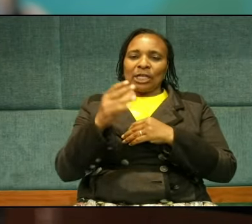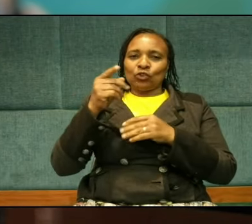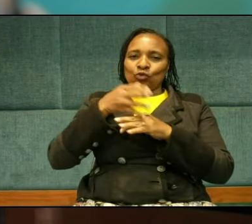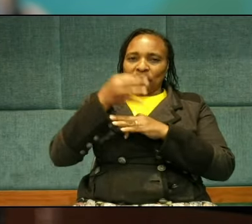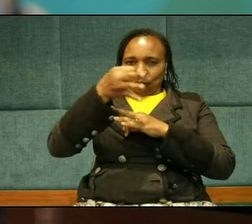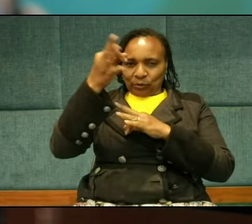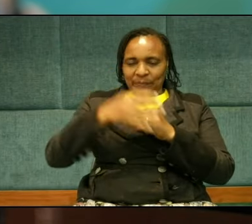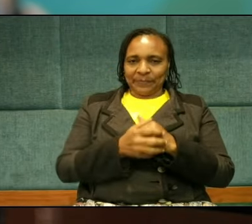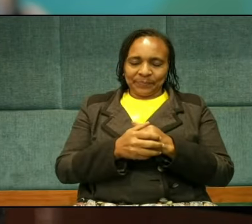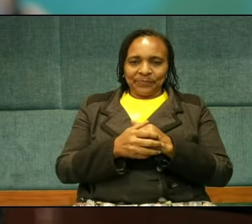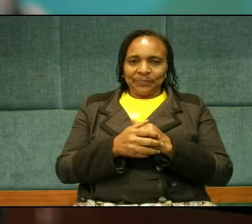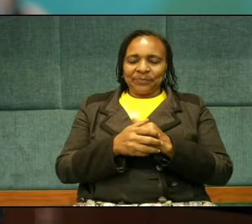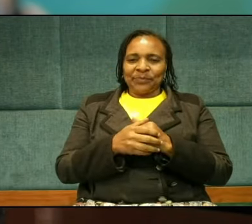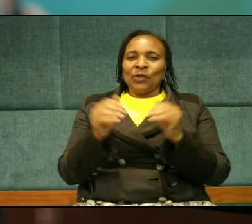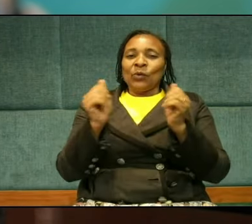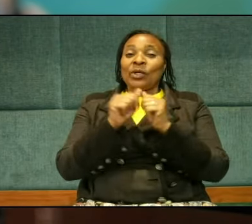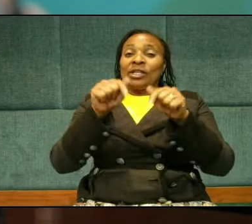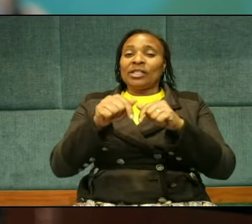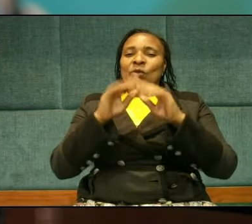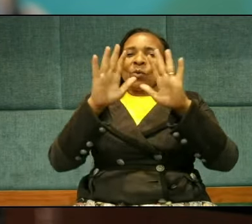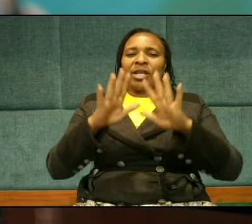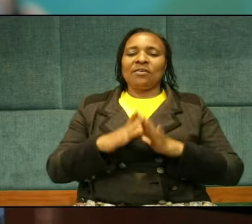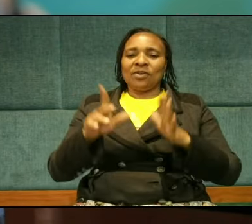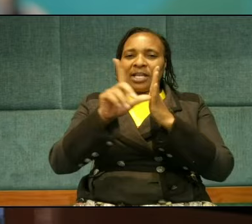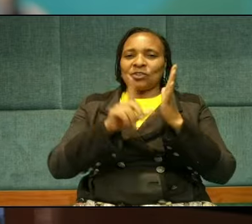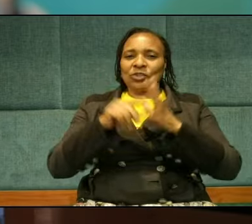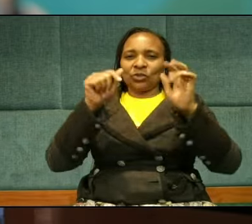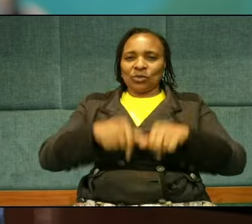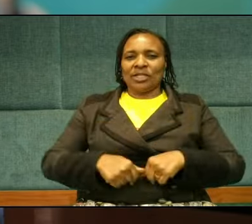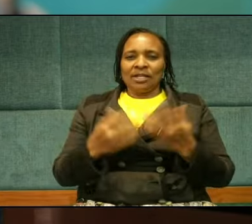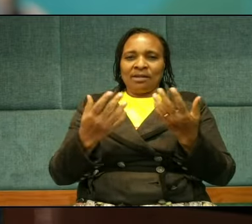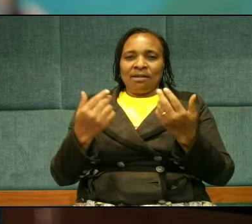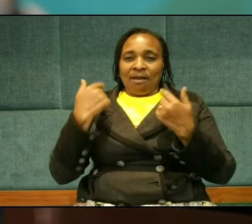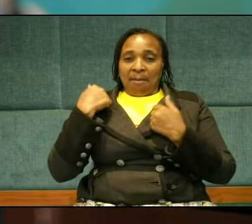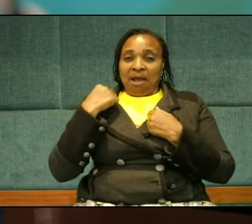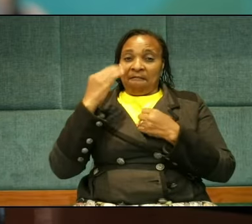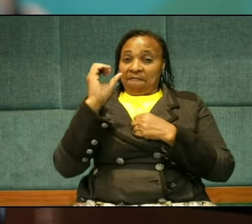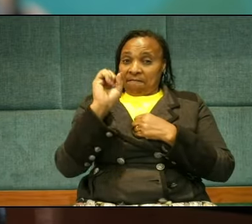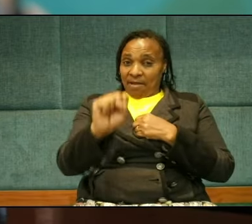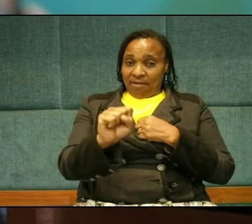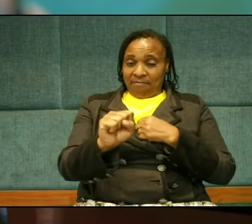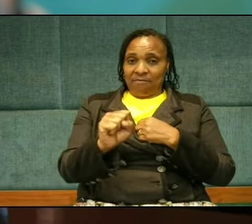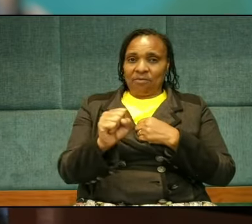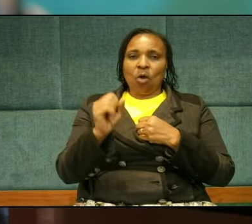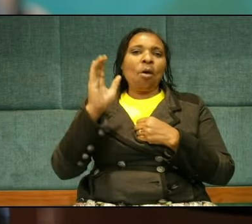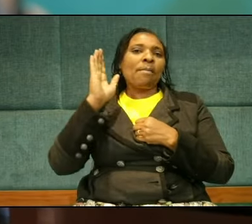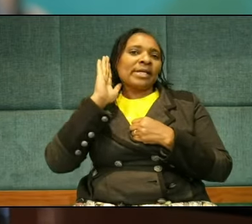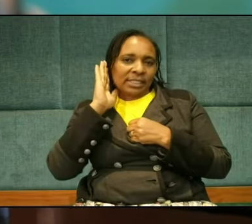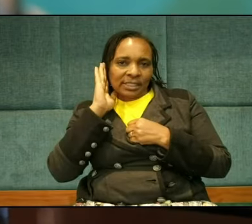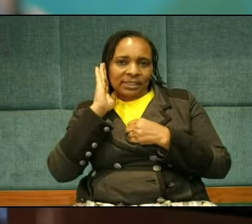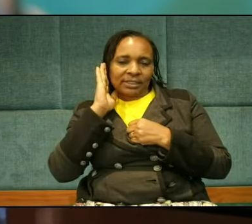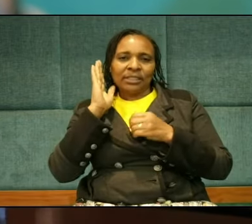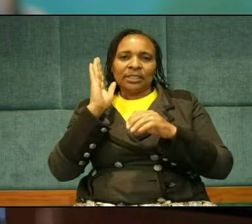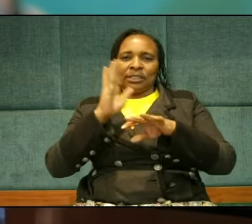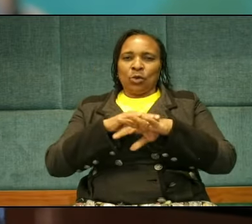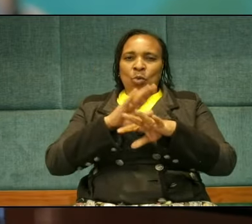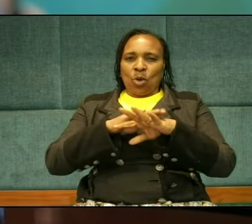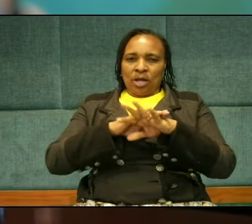Future. With this wonderful lesson today, lesson number 5, obedience is a